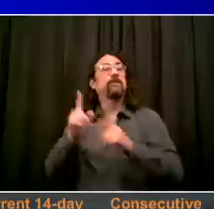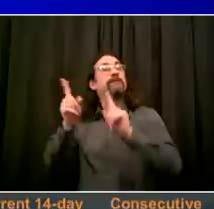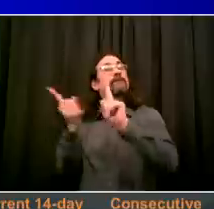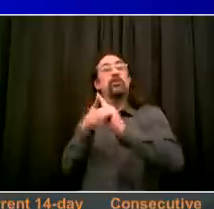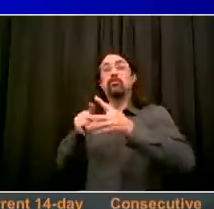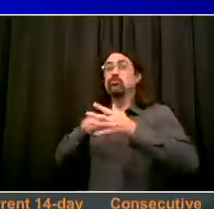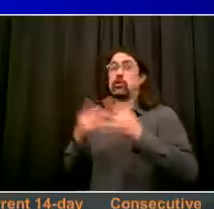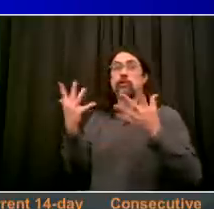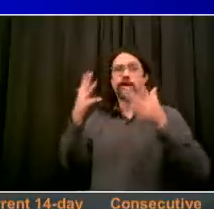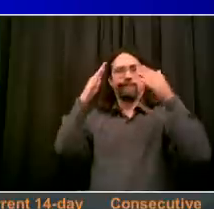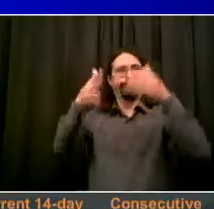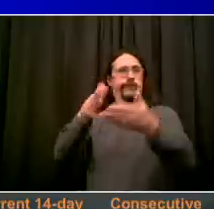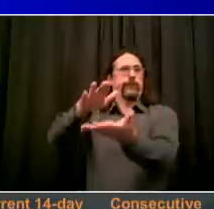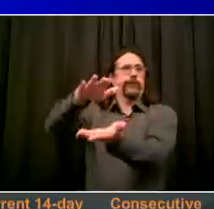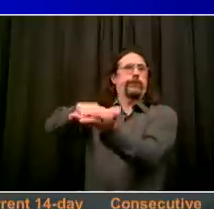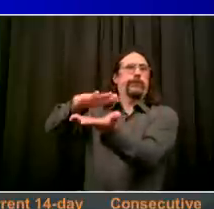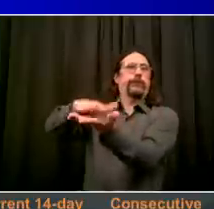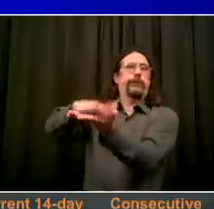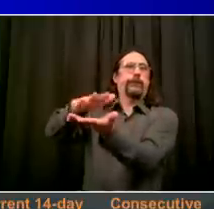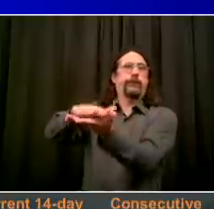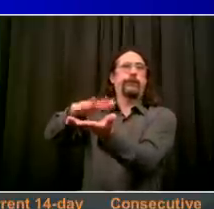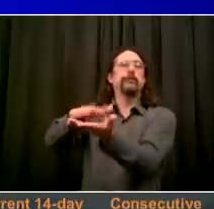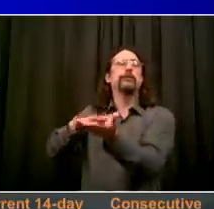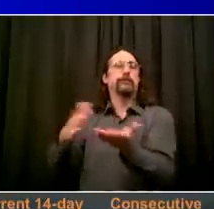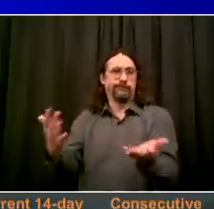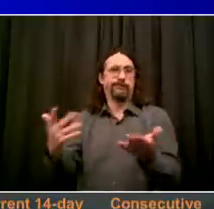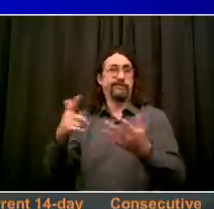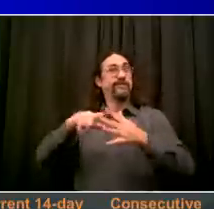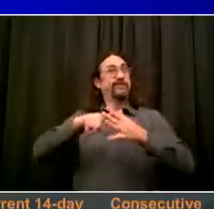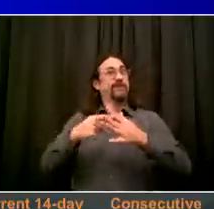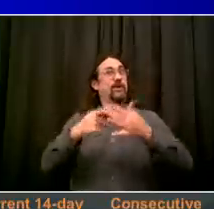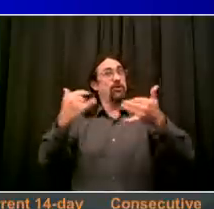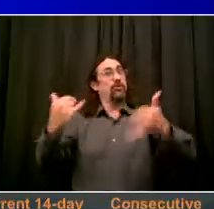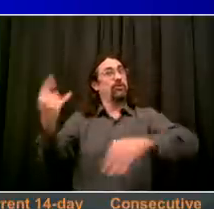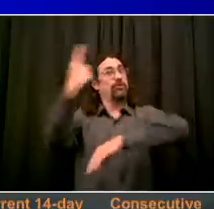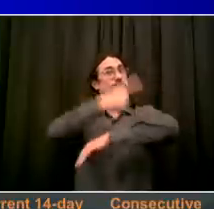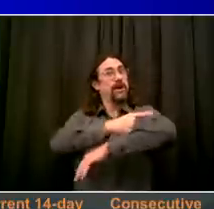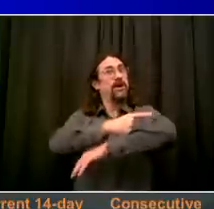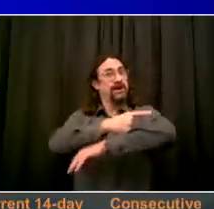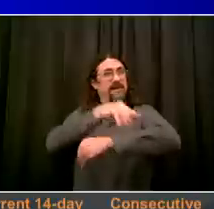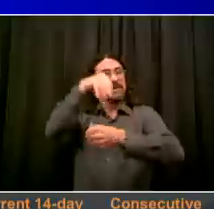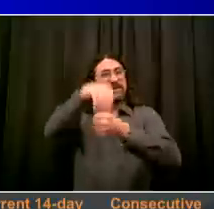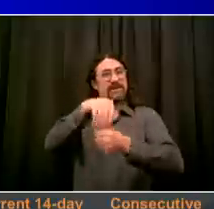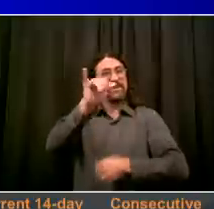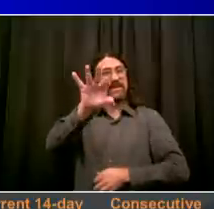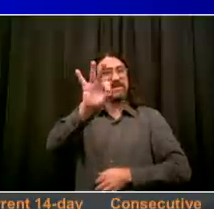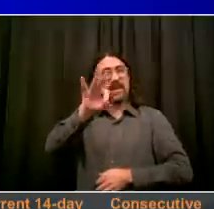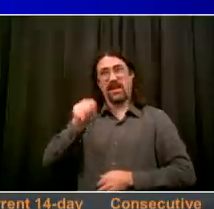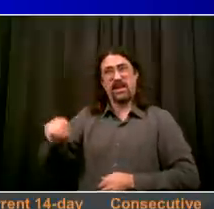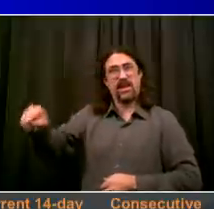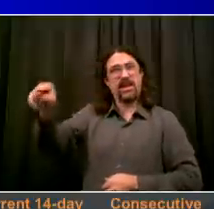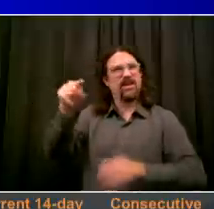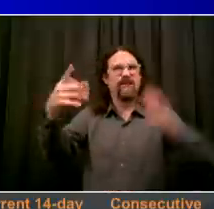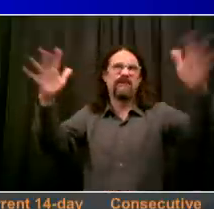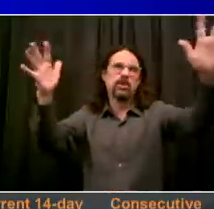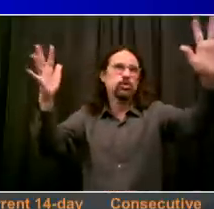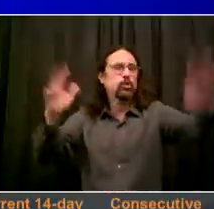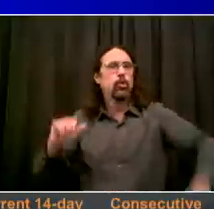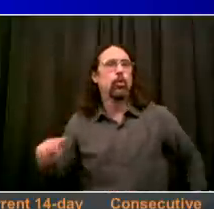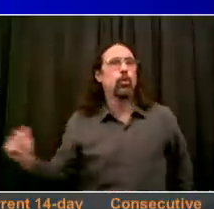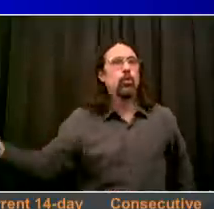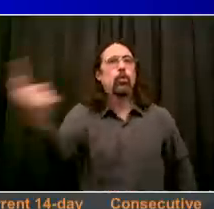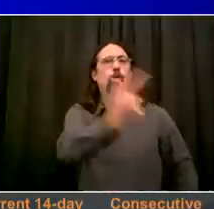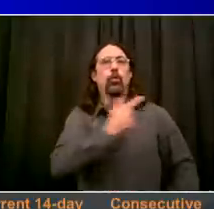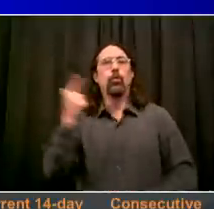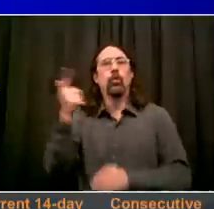morning. This will be for several weeks. The faster we address the problem on the ground, the faster the community participates, the quicker we can get those